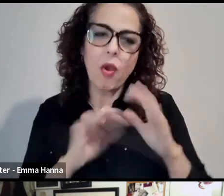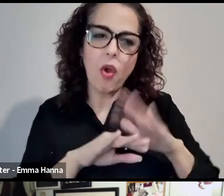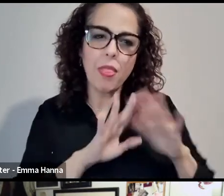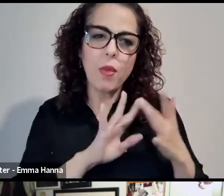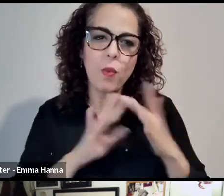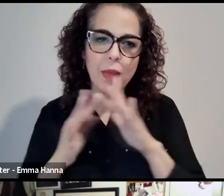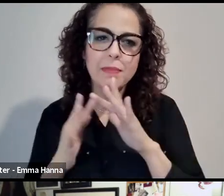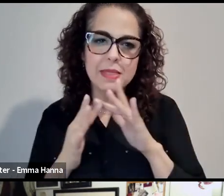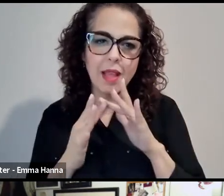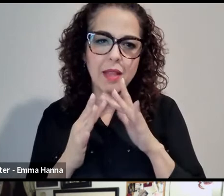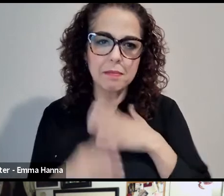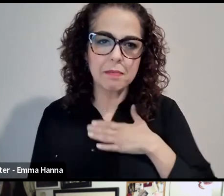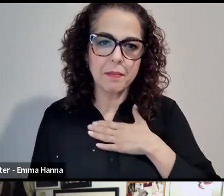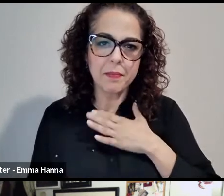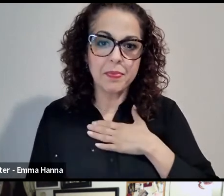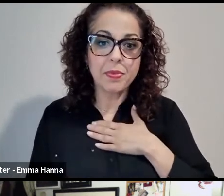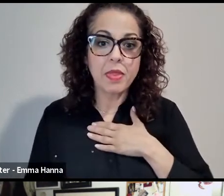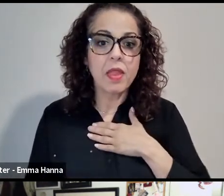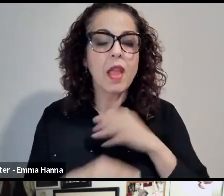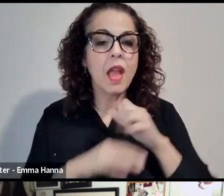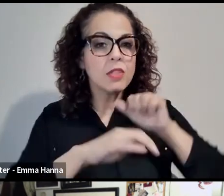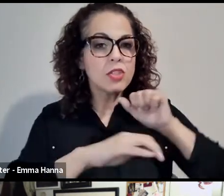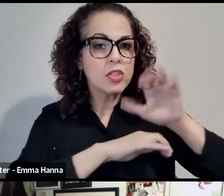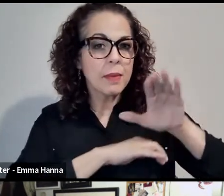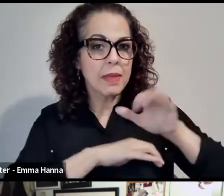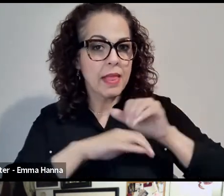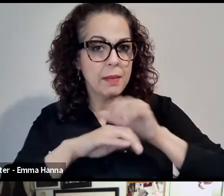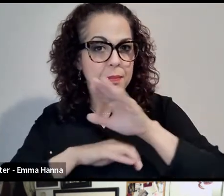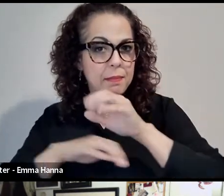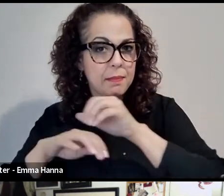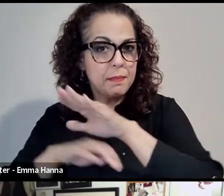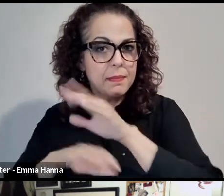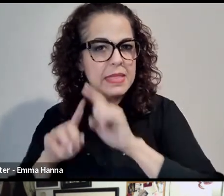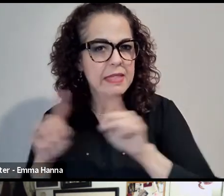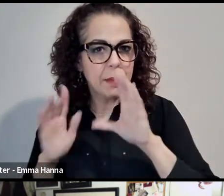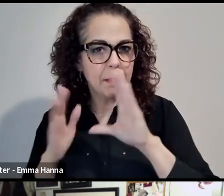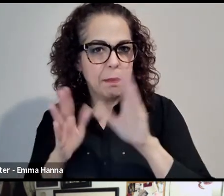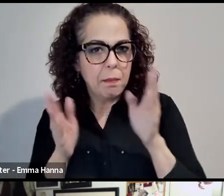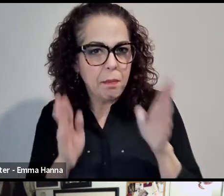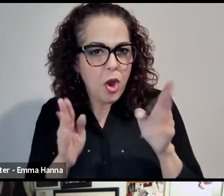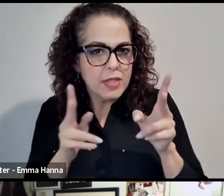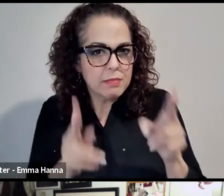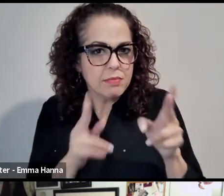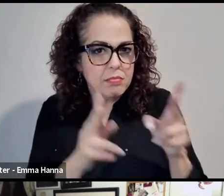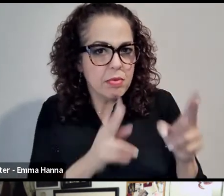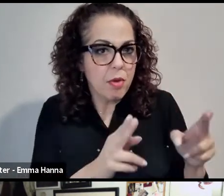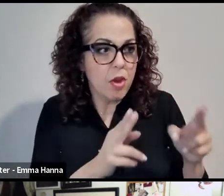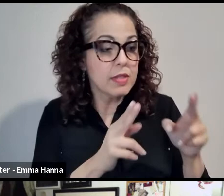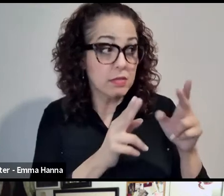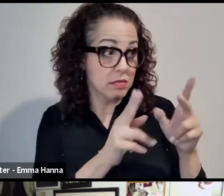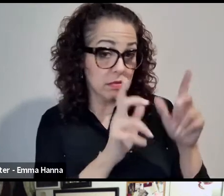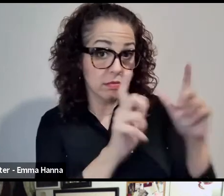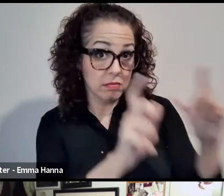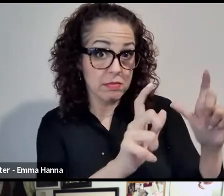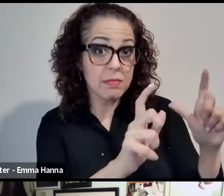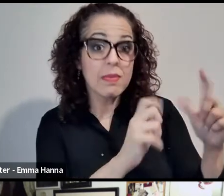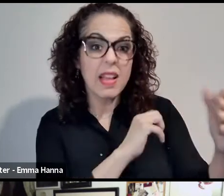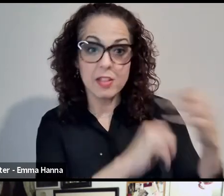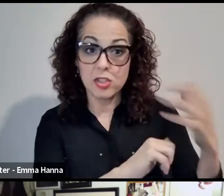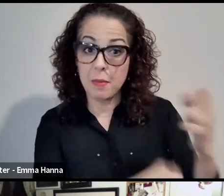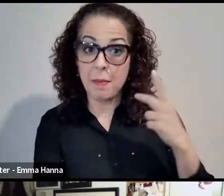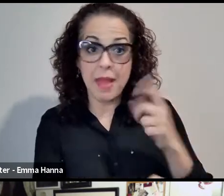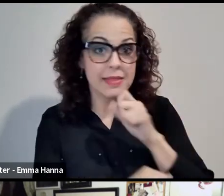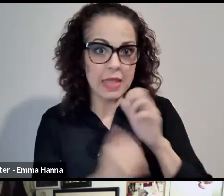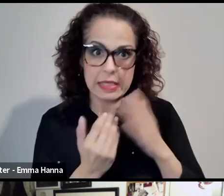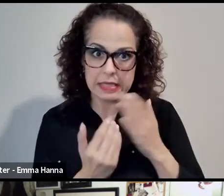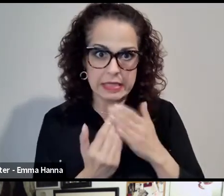pieces. I was shipping them pieces that they could like do something to, ship back to me. It was not easy. And then I had to